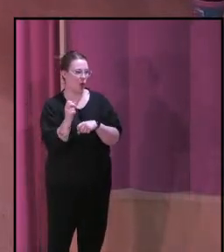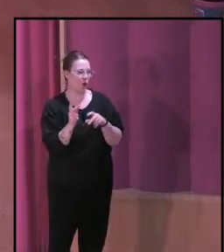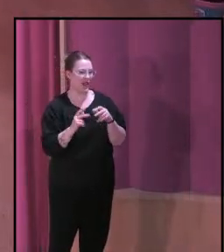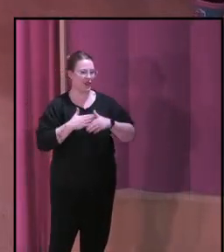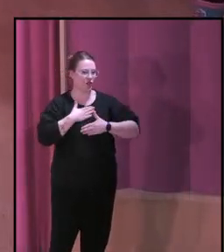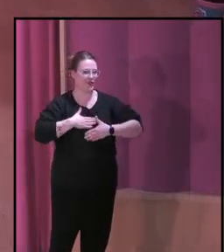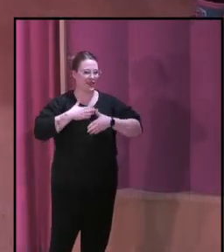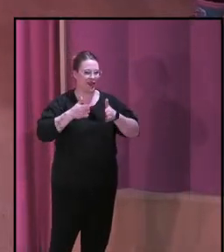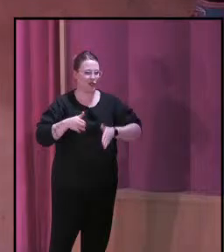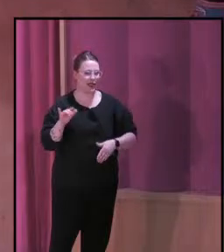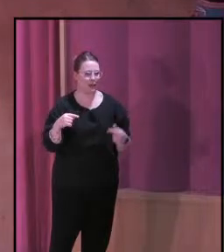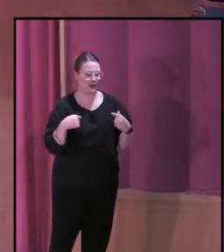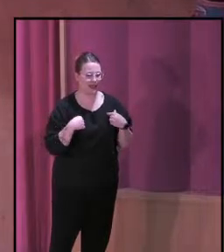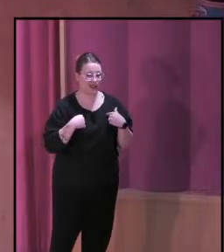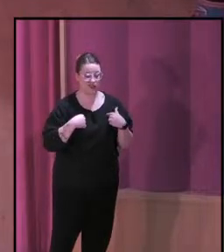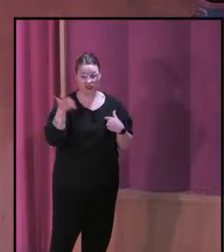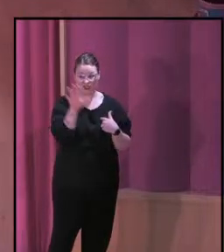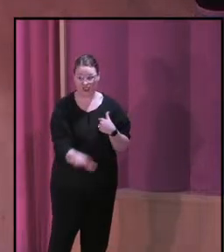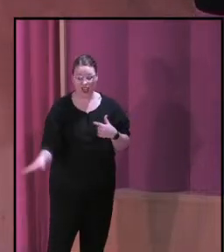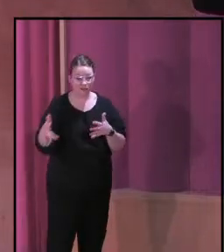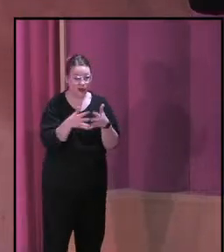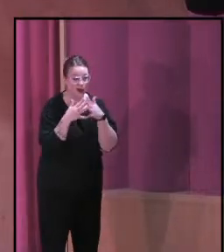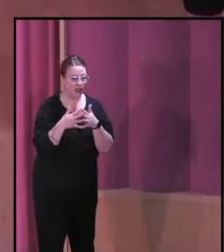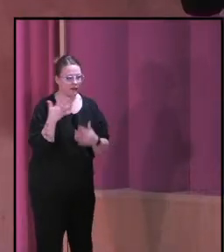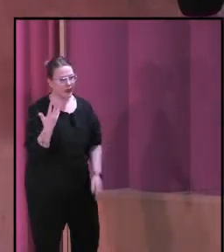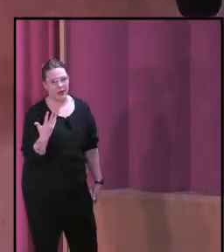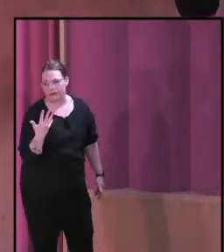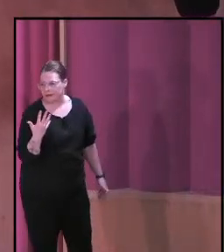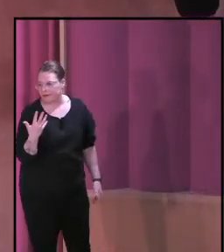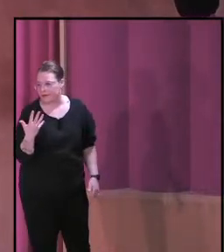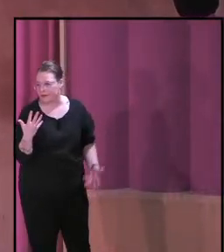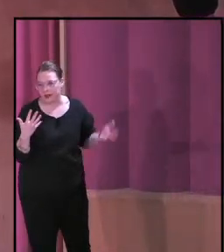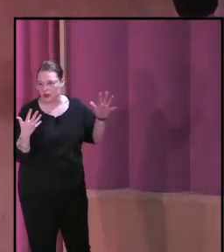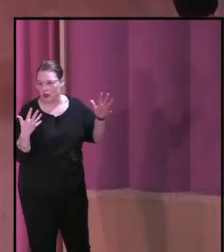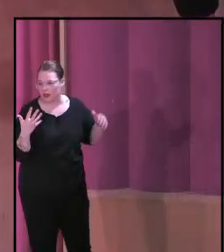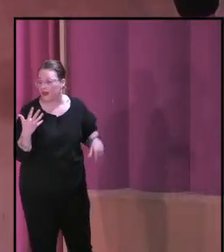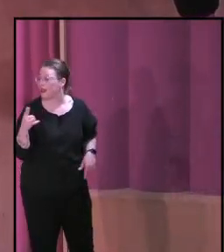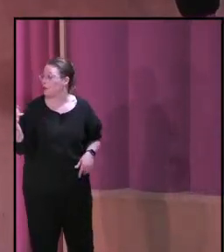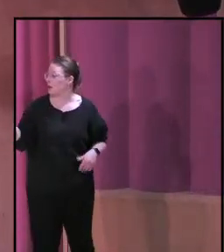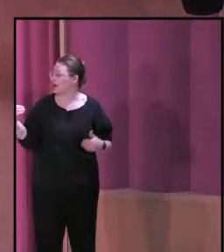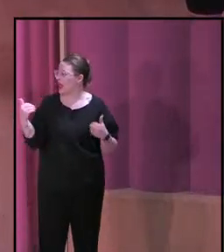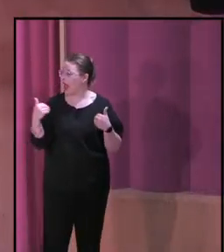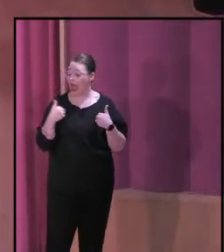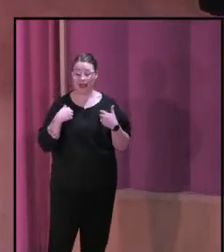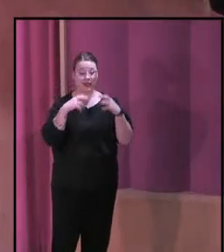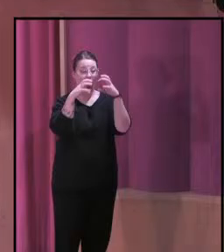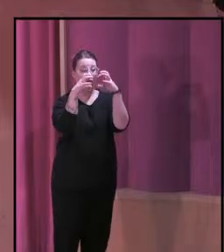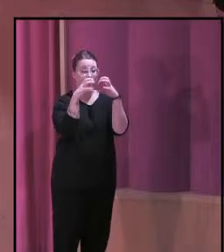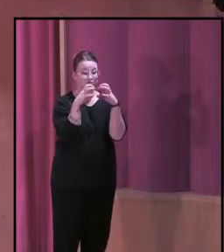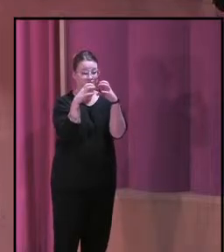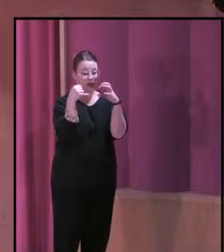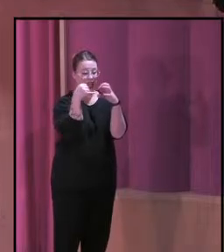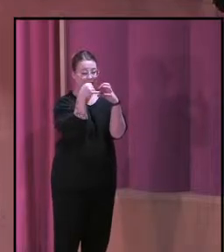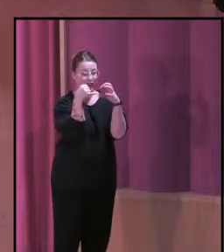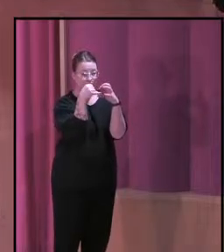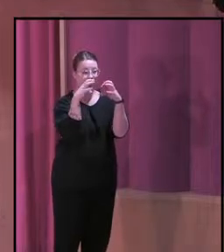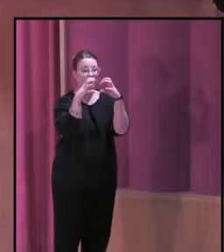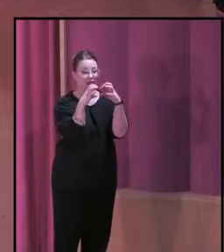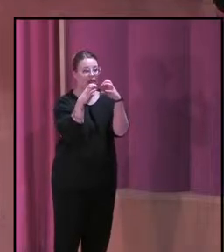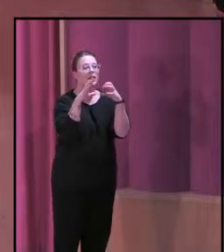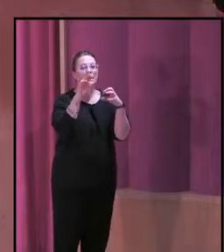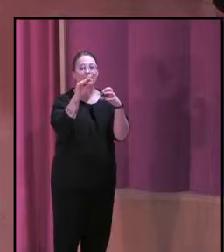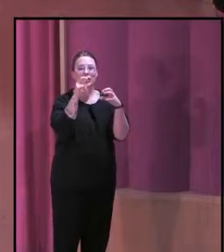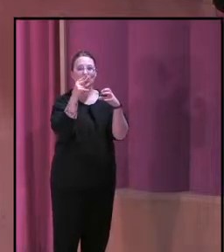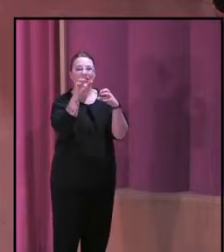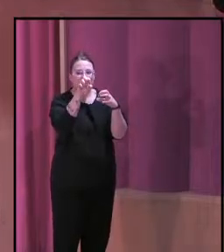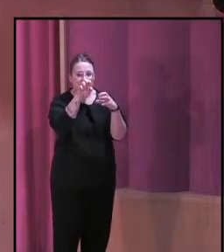And in this country, there's only 5 of us. It's got a ball-bearing axle. It's machined aluminum yo-yo of the future,